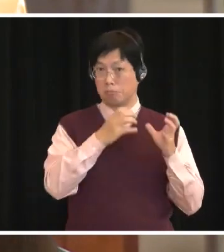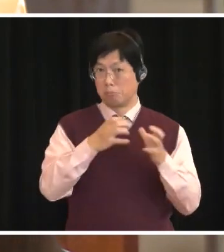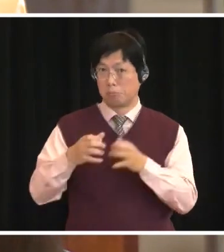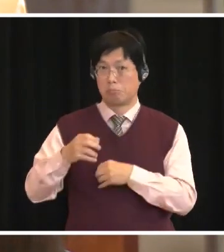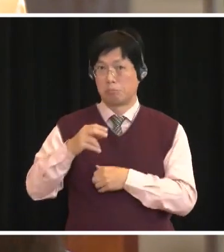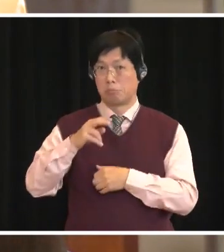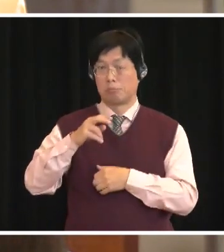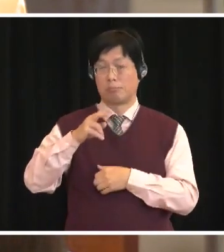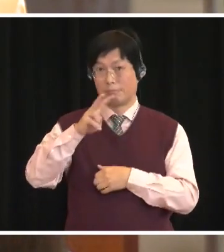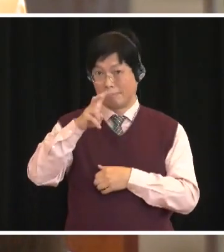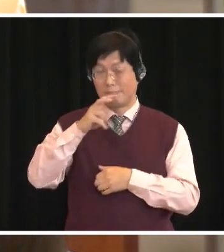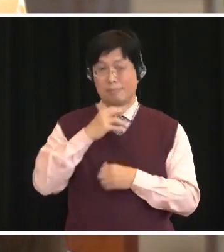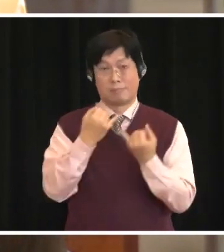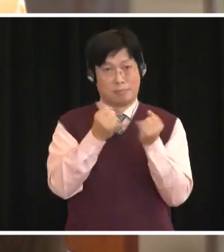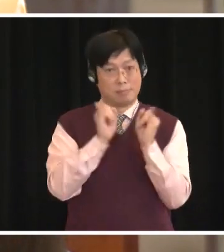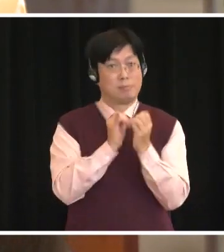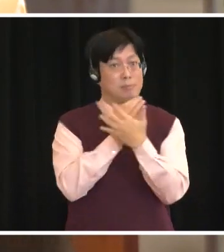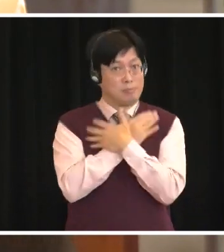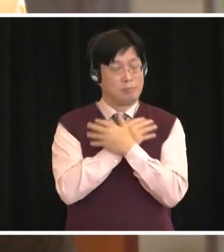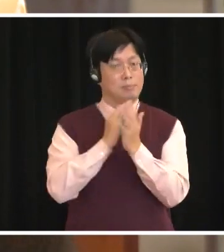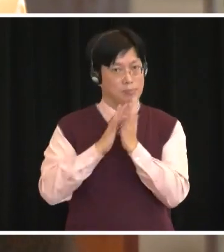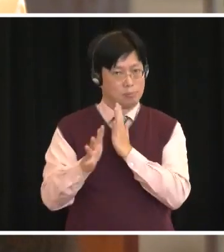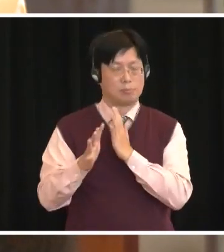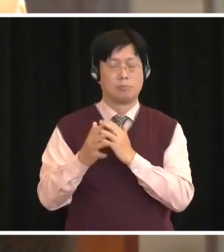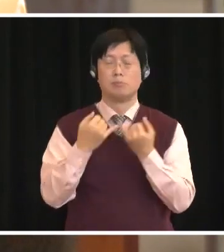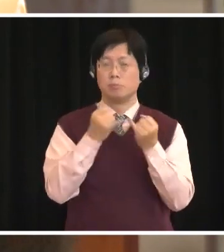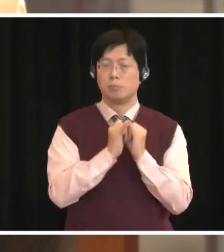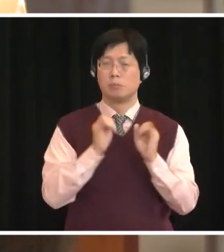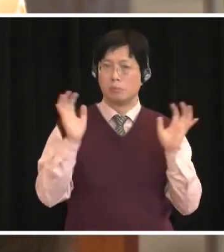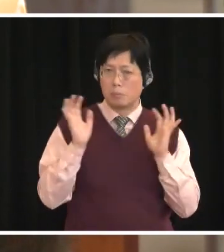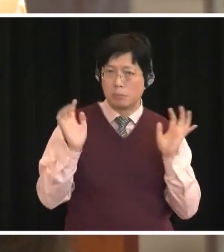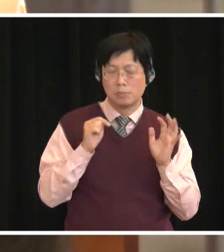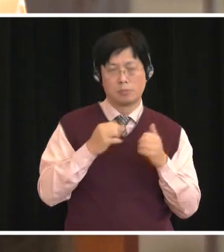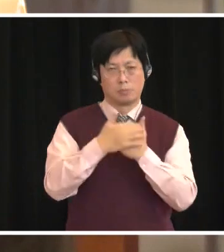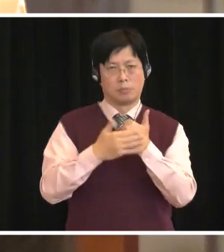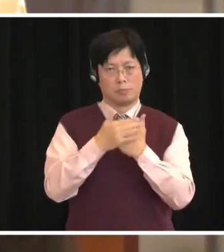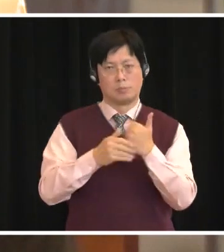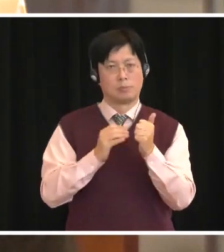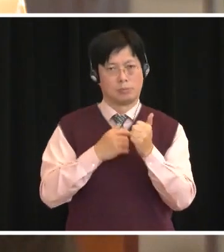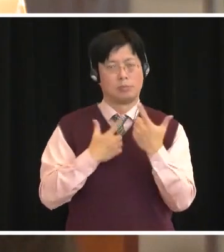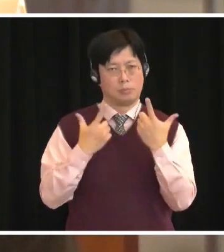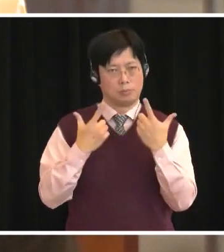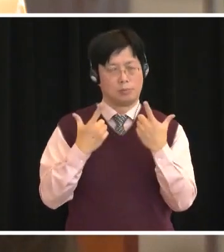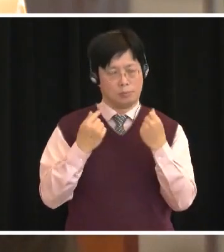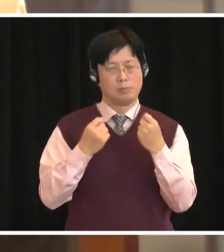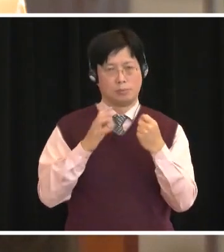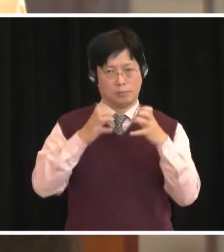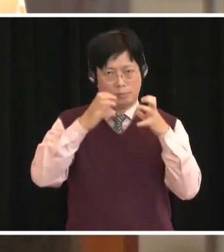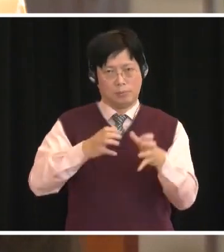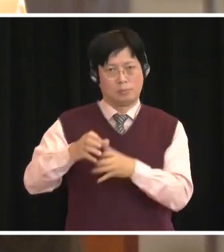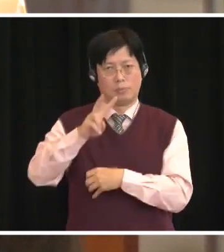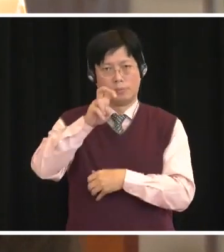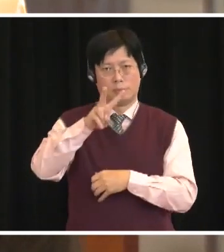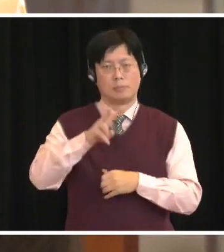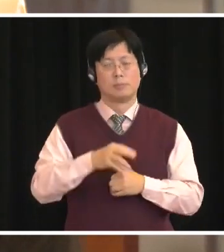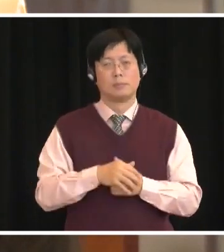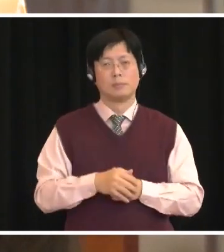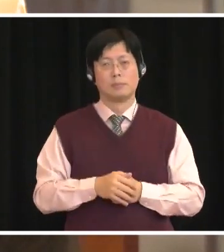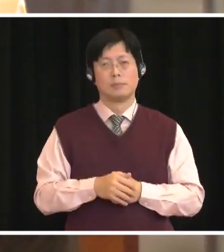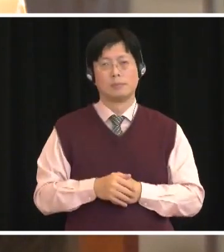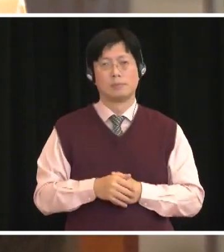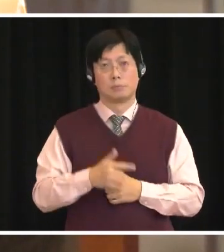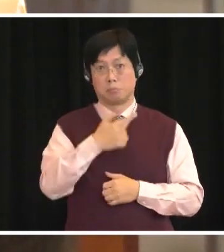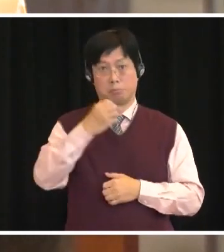In addition, we also have 22 police task force for